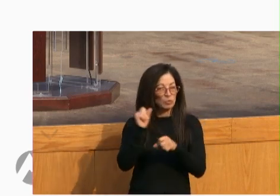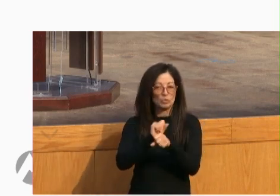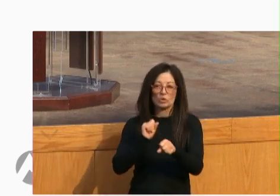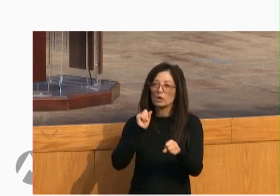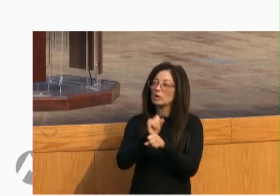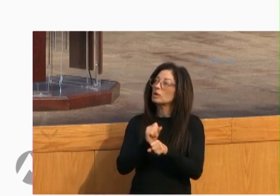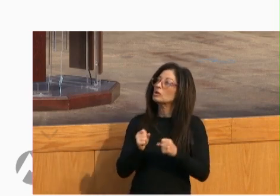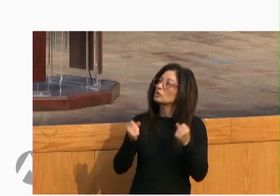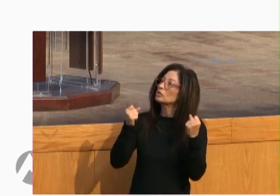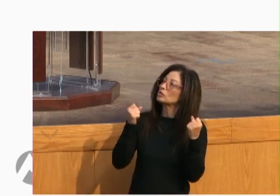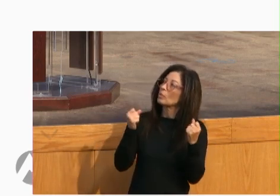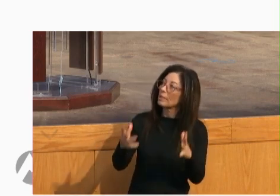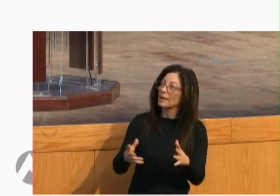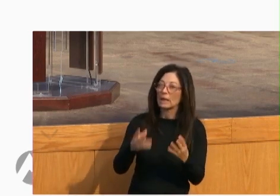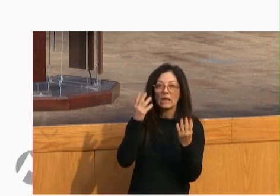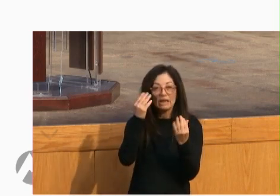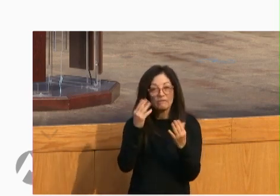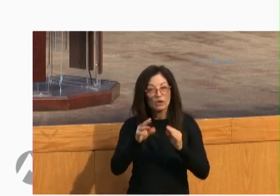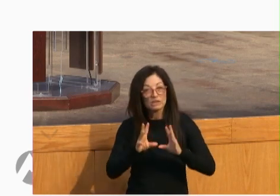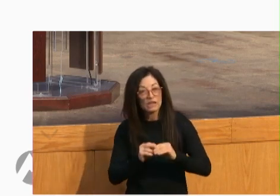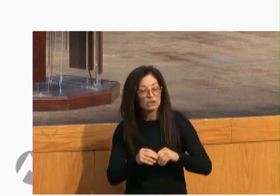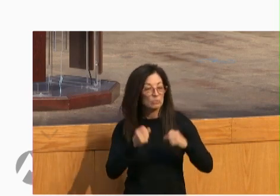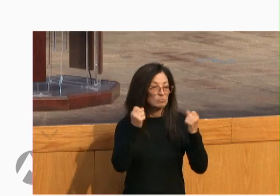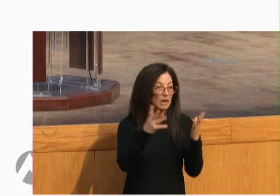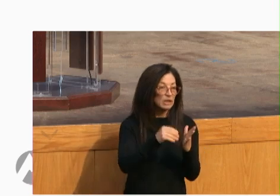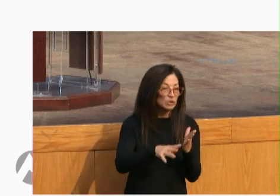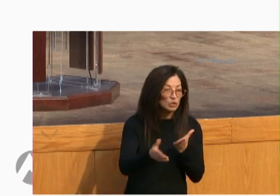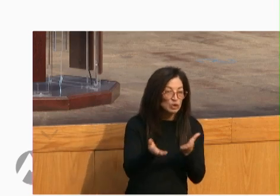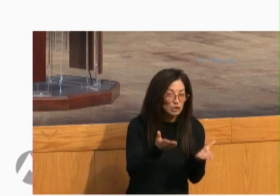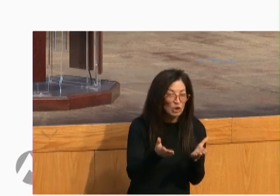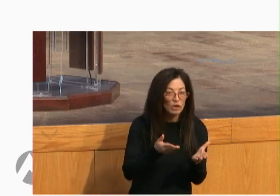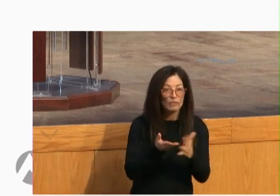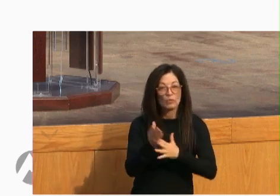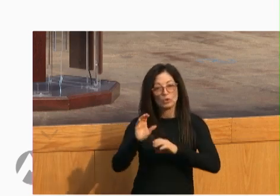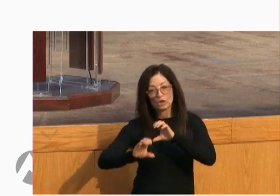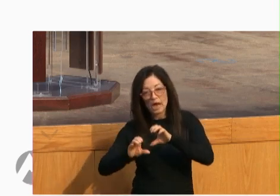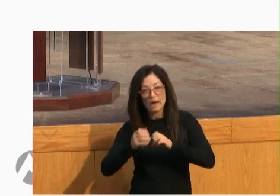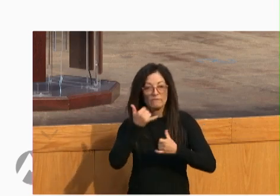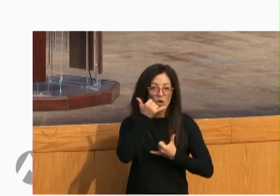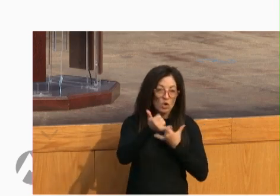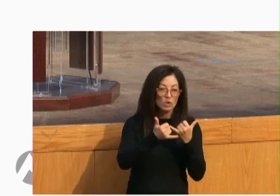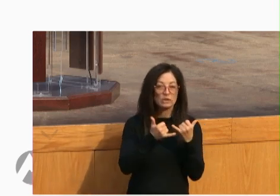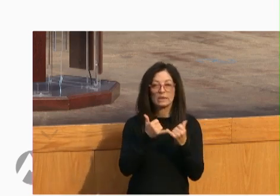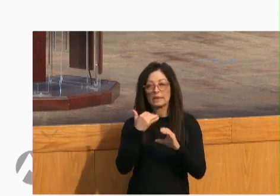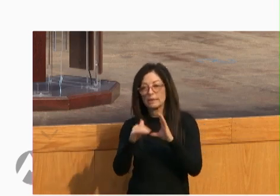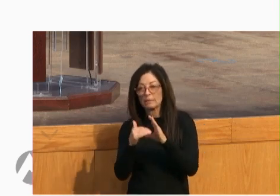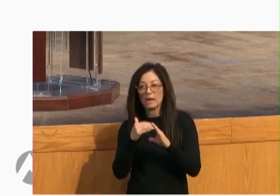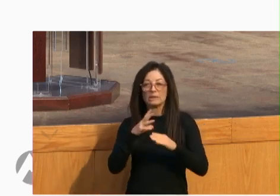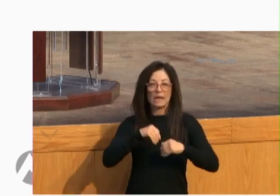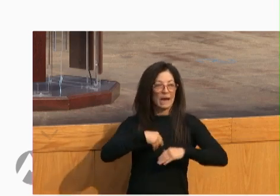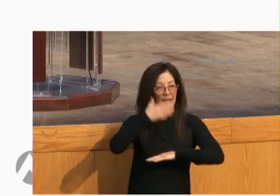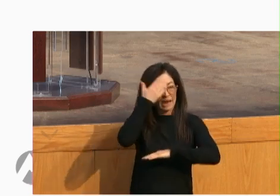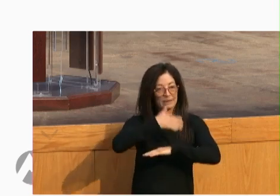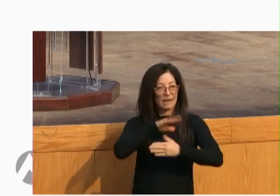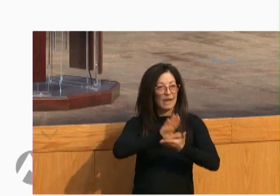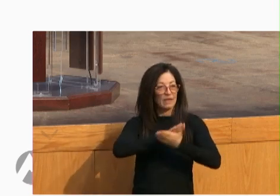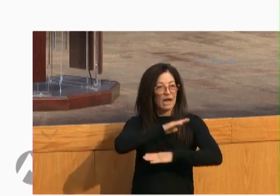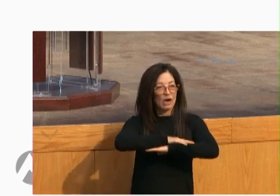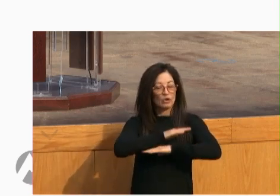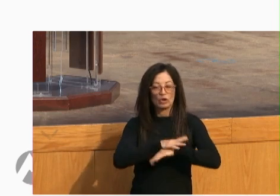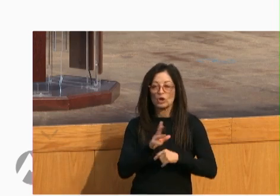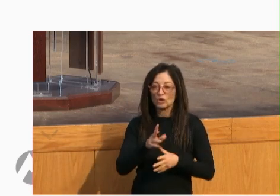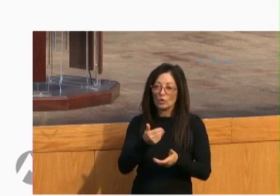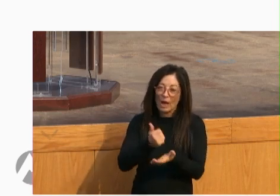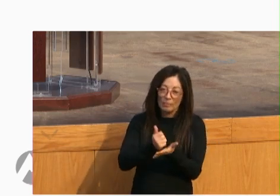many info sessions, so many students served through chat and phones and email and at the counter to get them through that very,